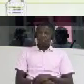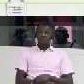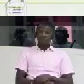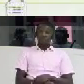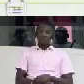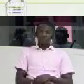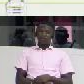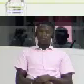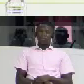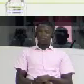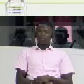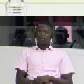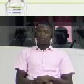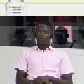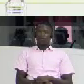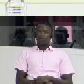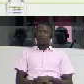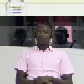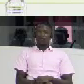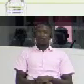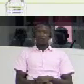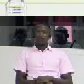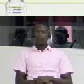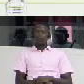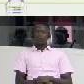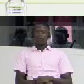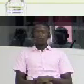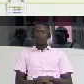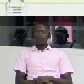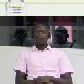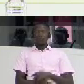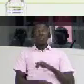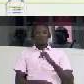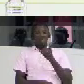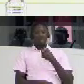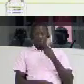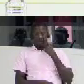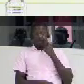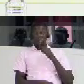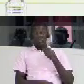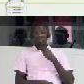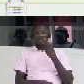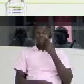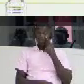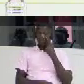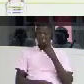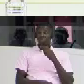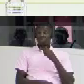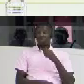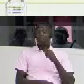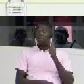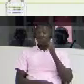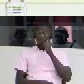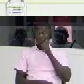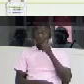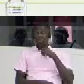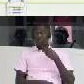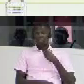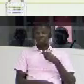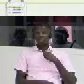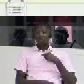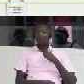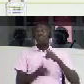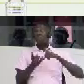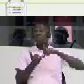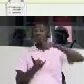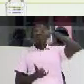koo xam ne moo leen jiite woon. am na ku ma dee gis ne always su duggee si office bi moo dee njëkk a dugga mooy dafa jool ponkal. Yes, there is